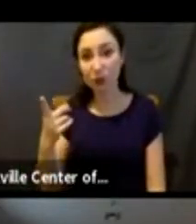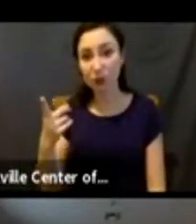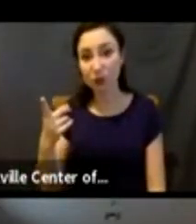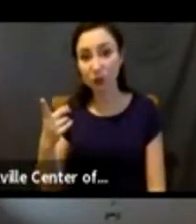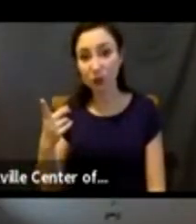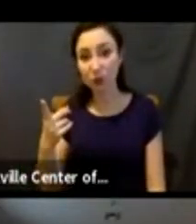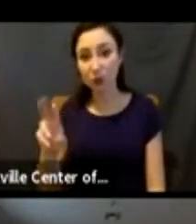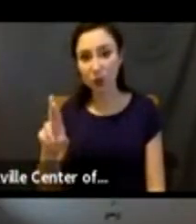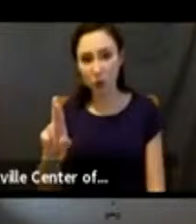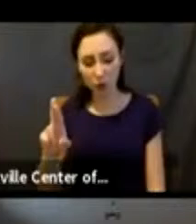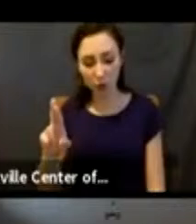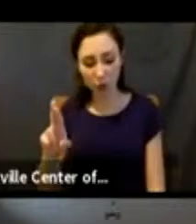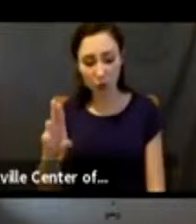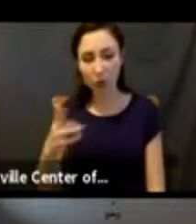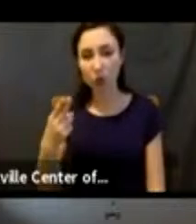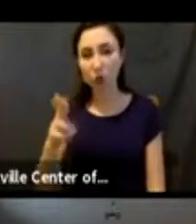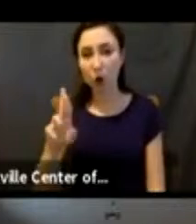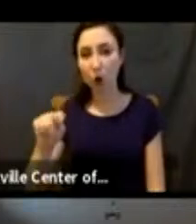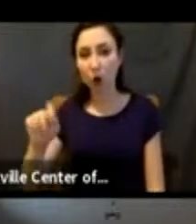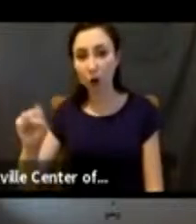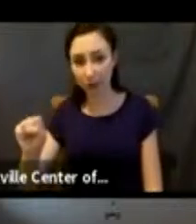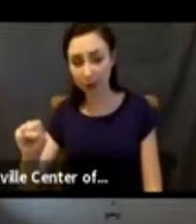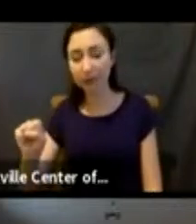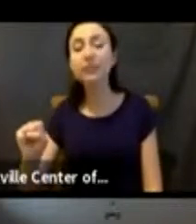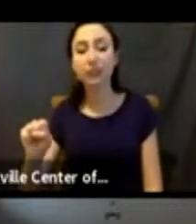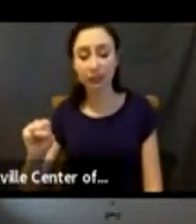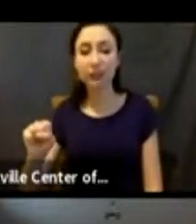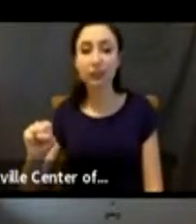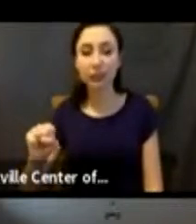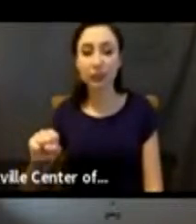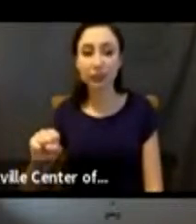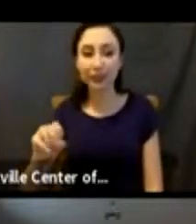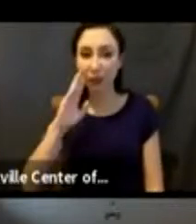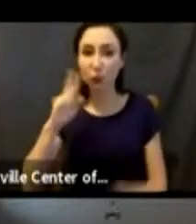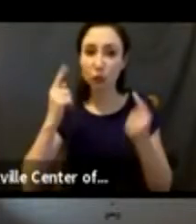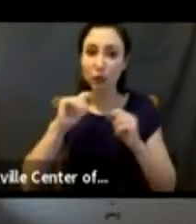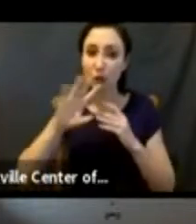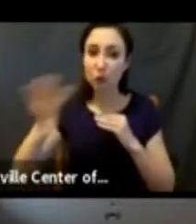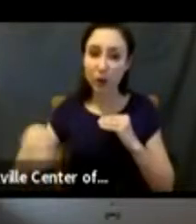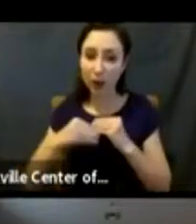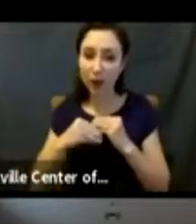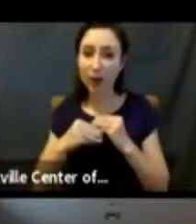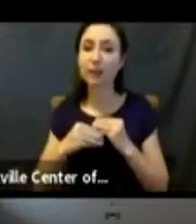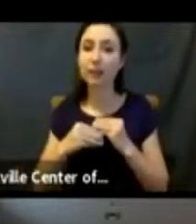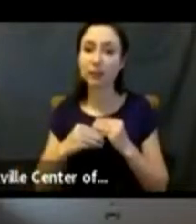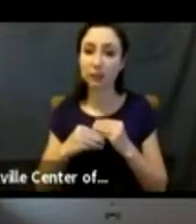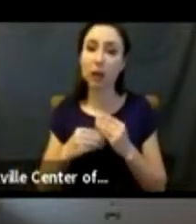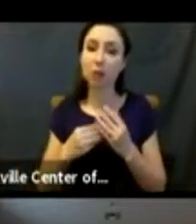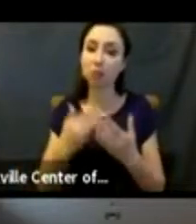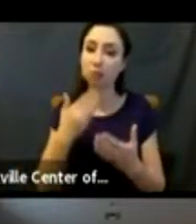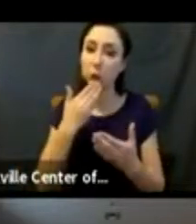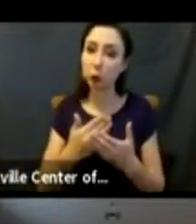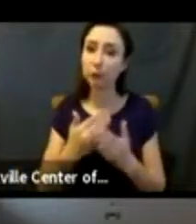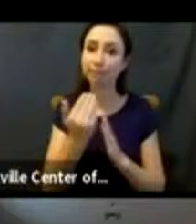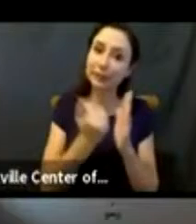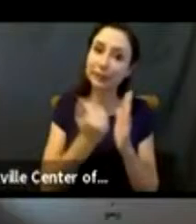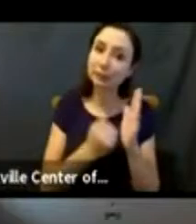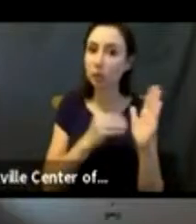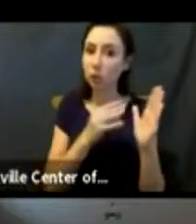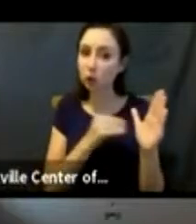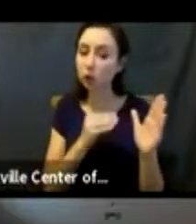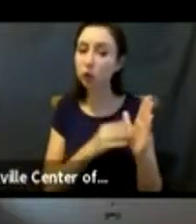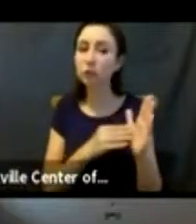can't think of her name, Burt's was going to, they were going to try to add some practical lessons learned in there, but I haven't really seen that